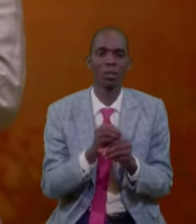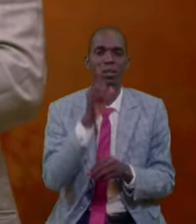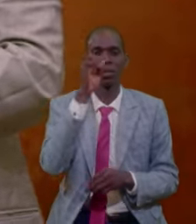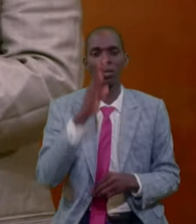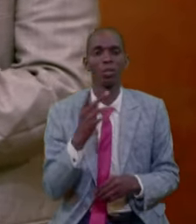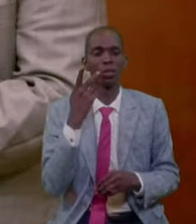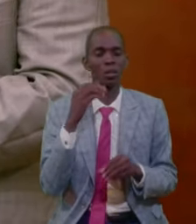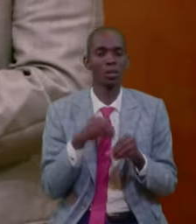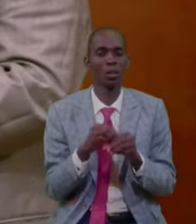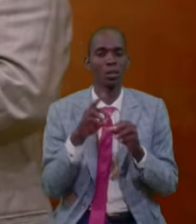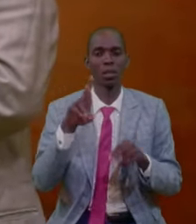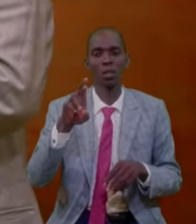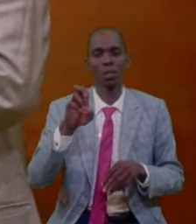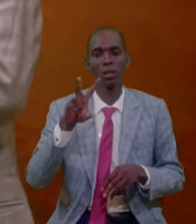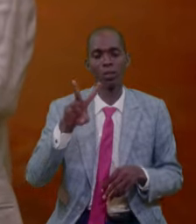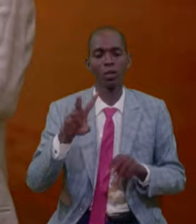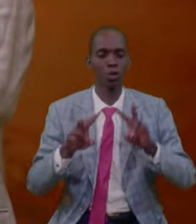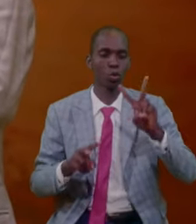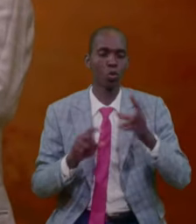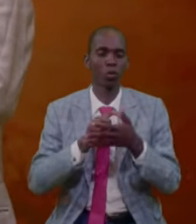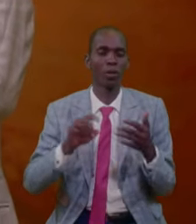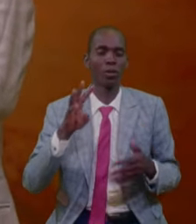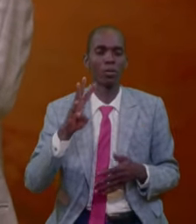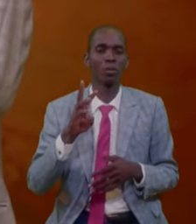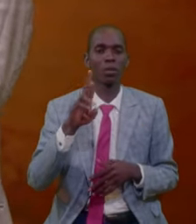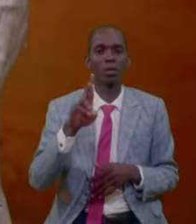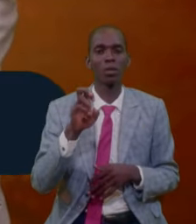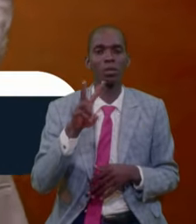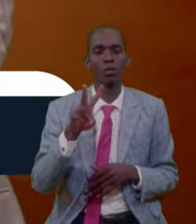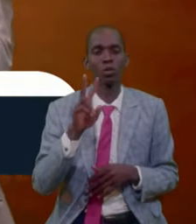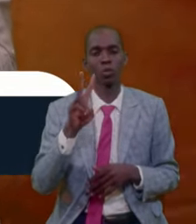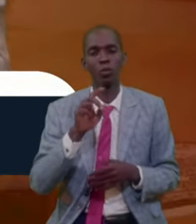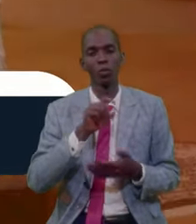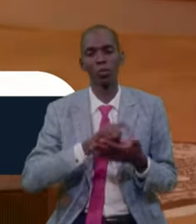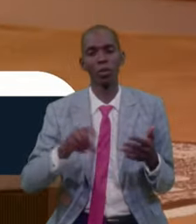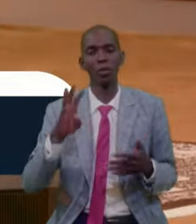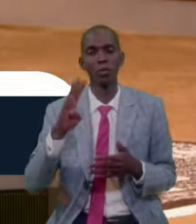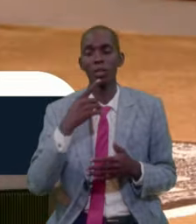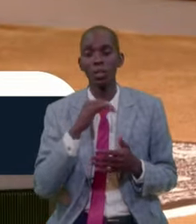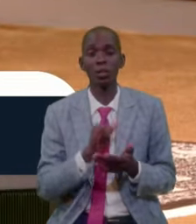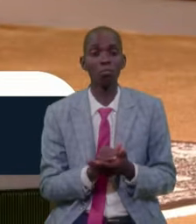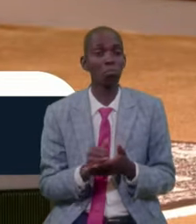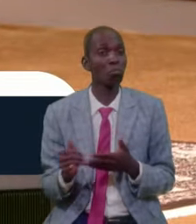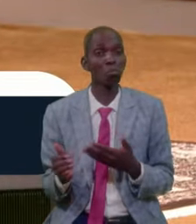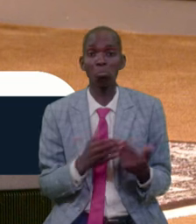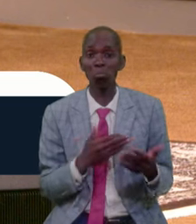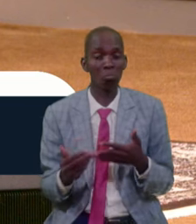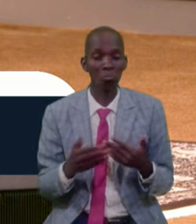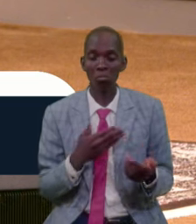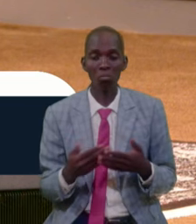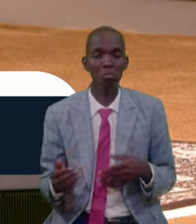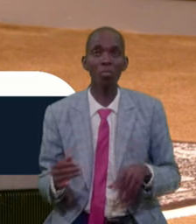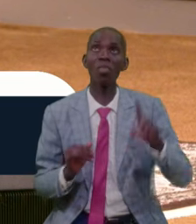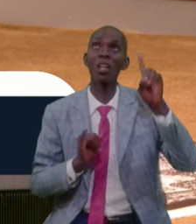Revelation chapter 2, we're reading from verse 4. It says, nevertheless, I have